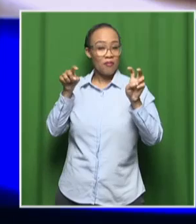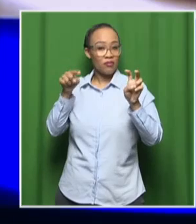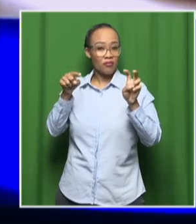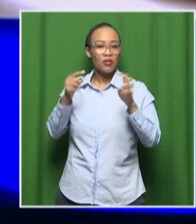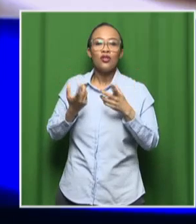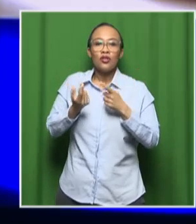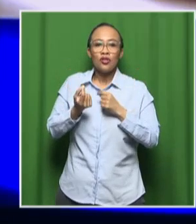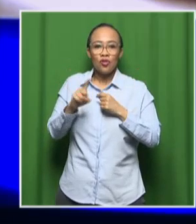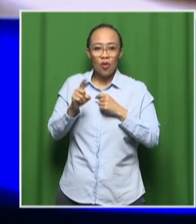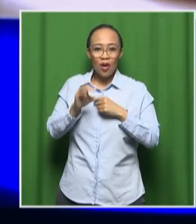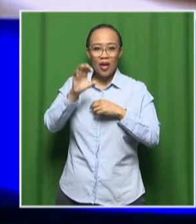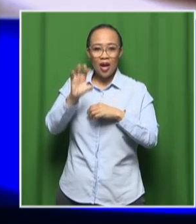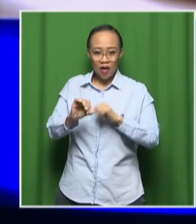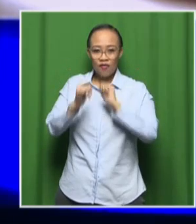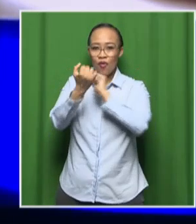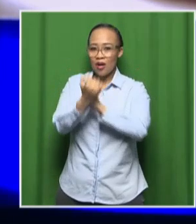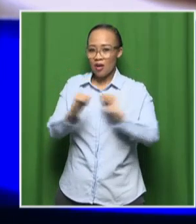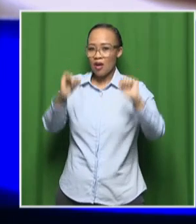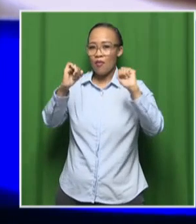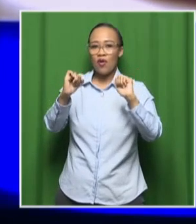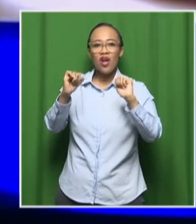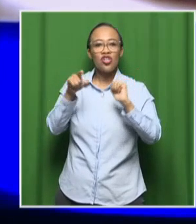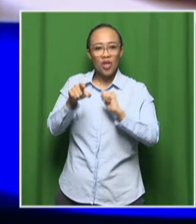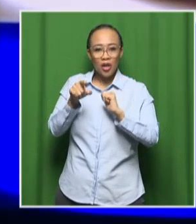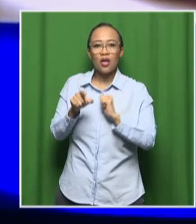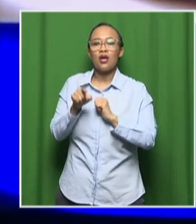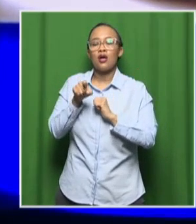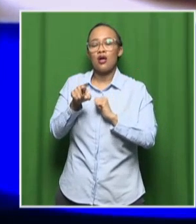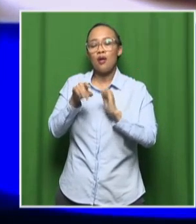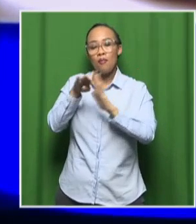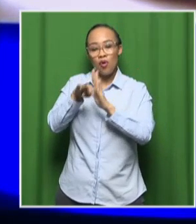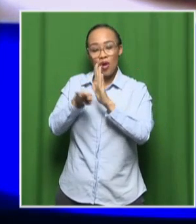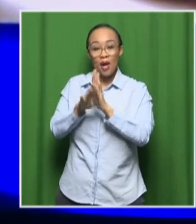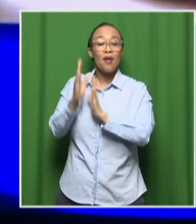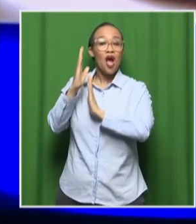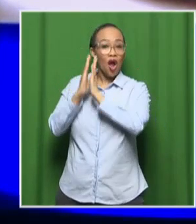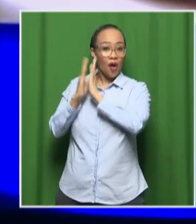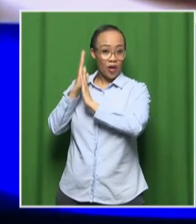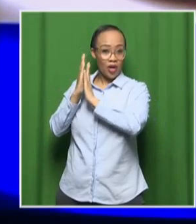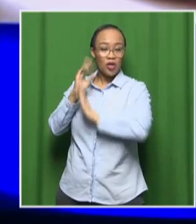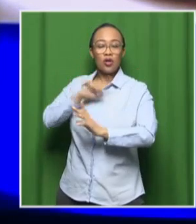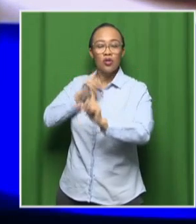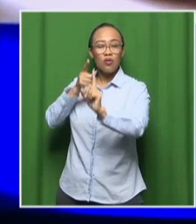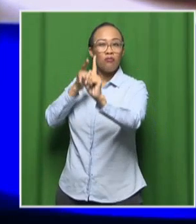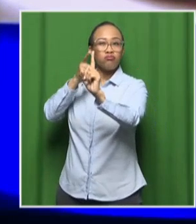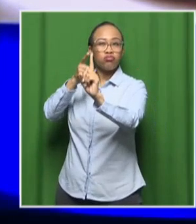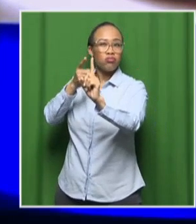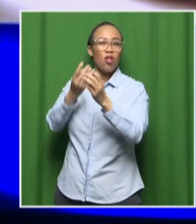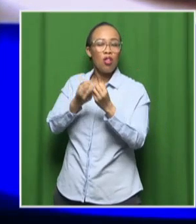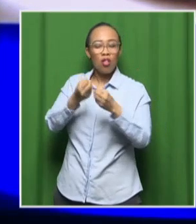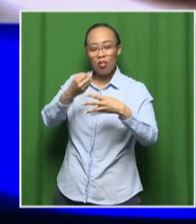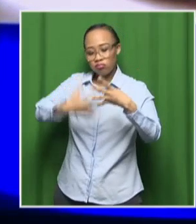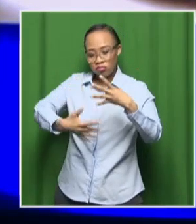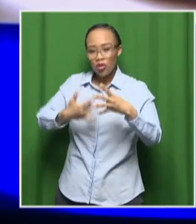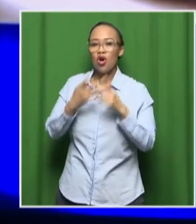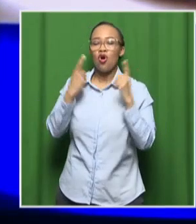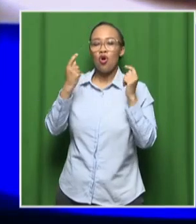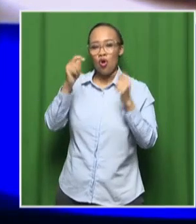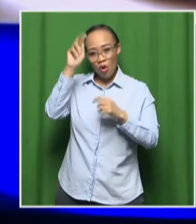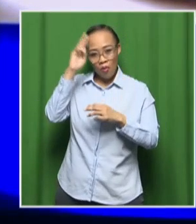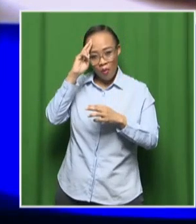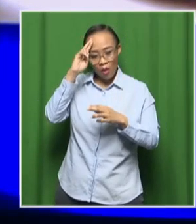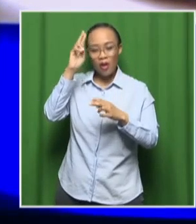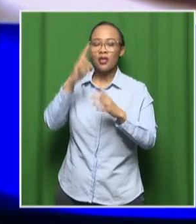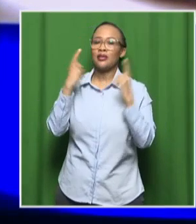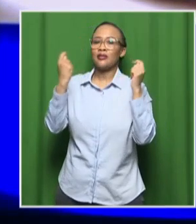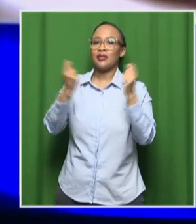the Resistance and Liberation Heritage Route program aimed at many functions, including commemorating, celebrating,